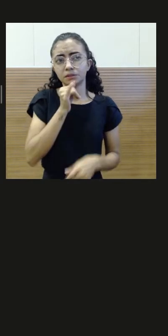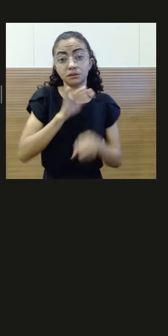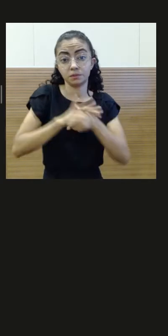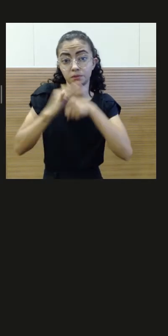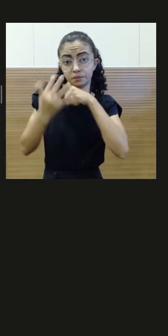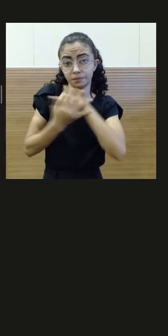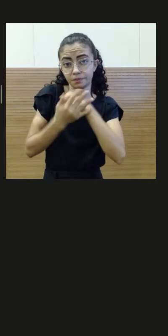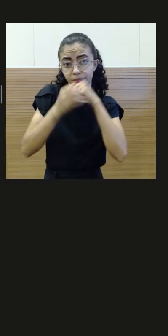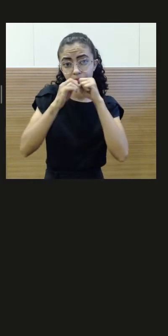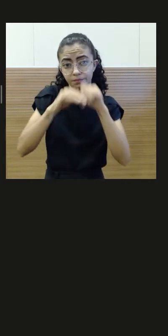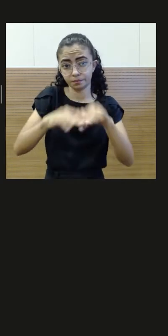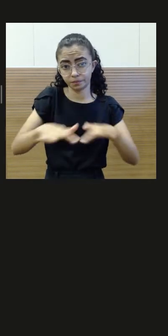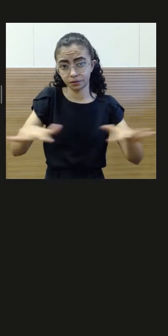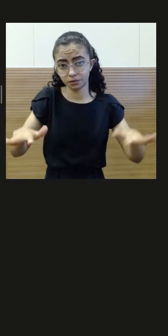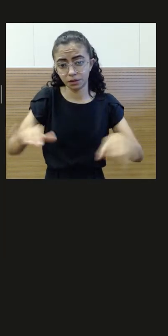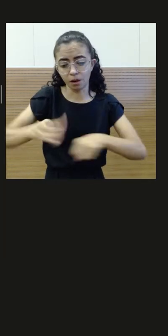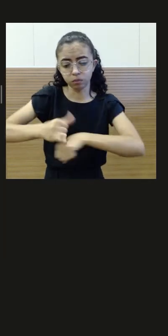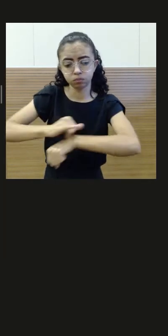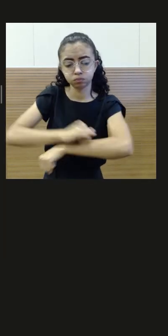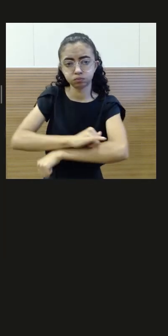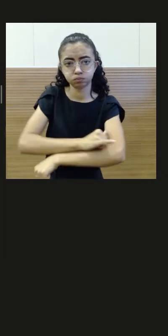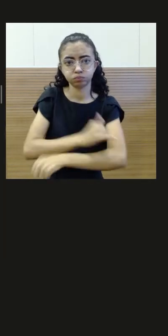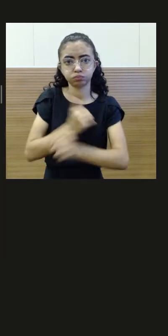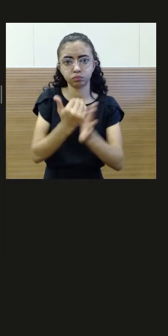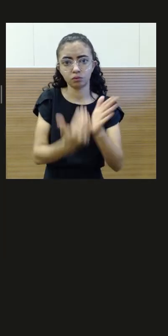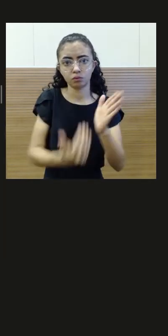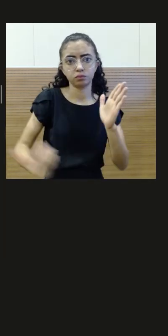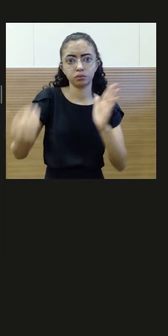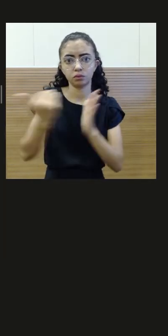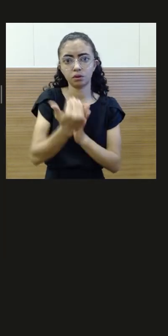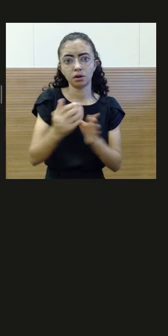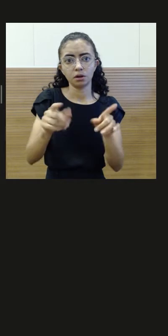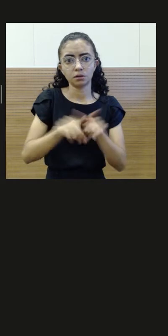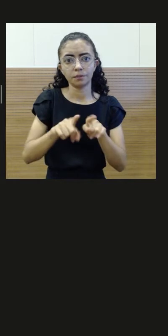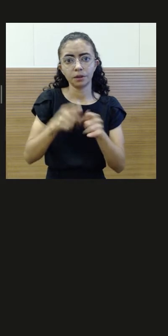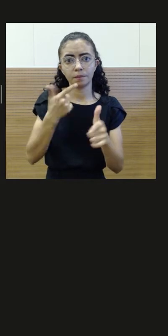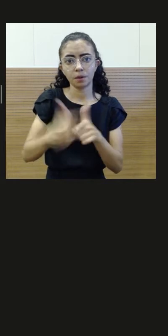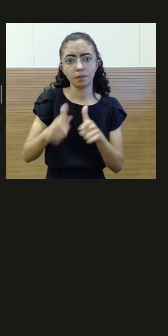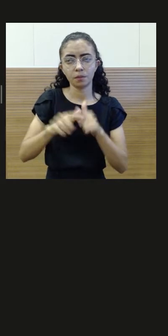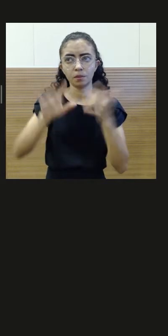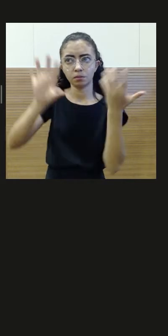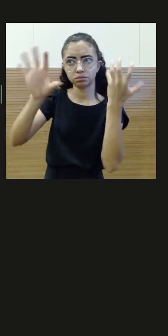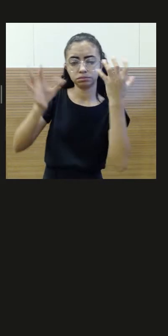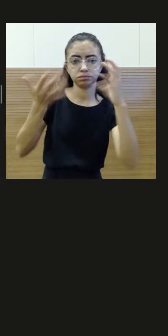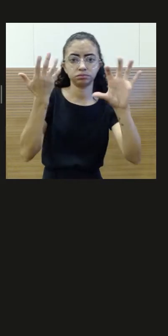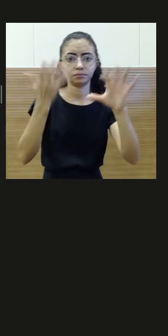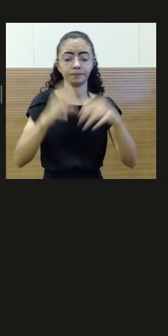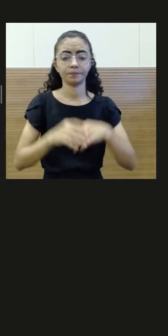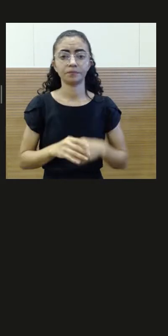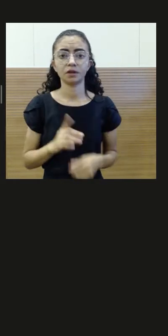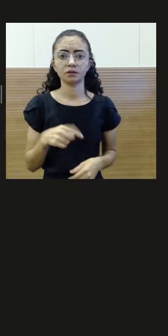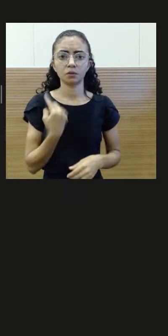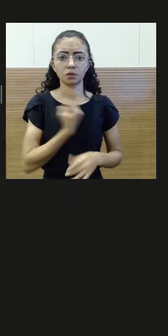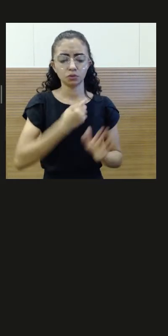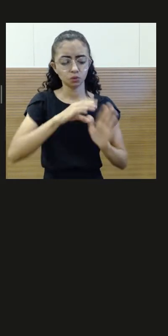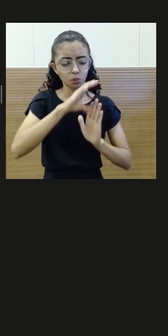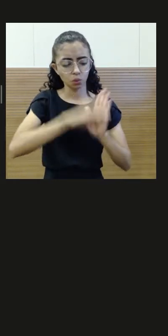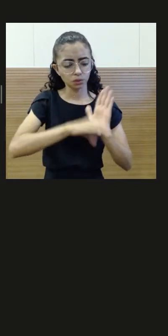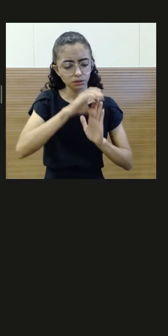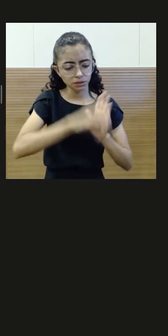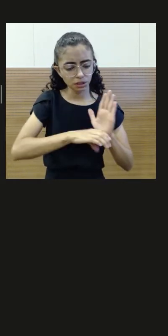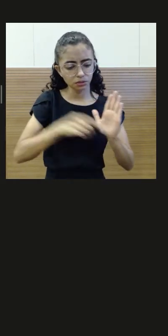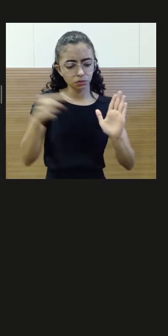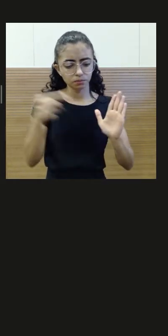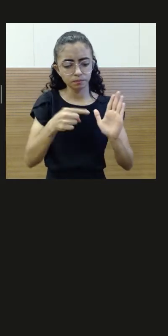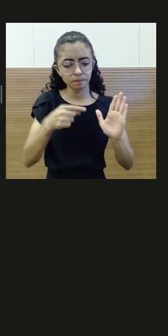new paradigm need to be stated and tested. Also needed is a critical mass of influential people, like yourselves,